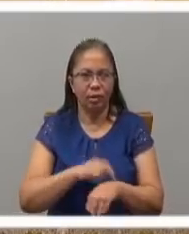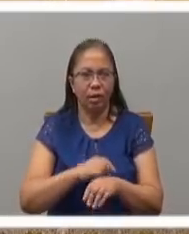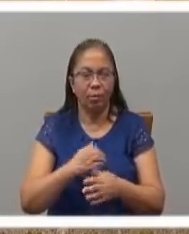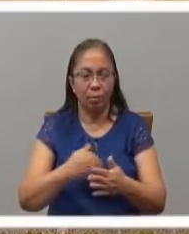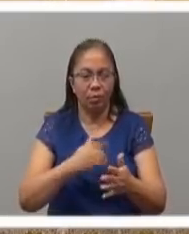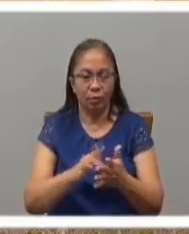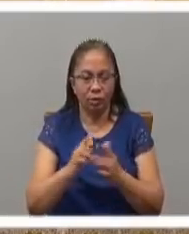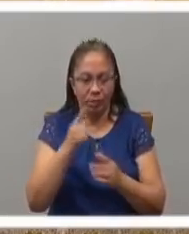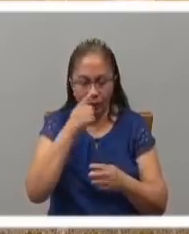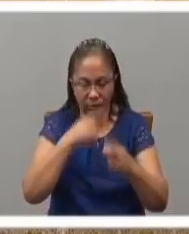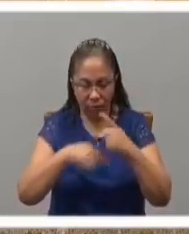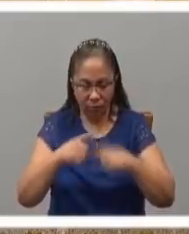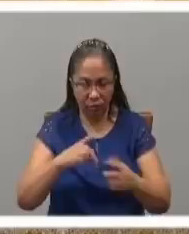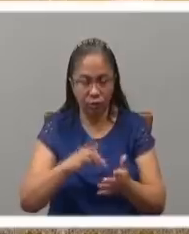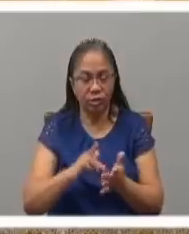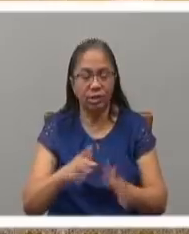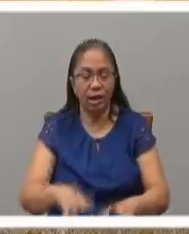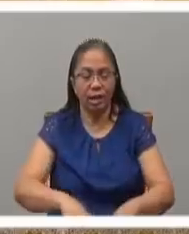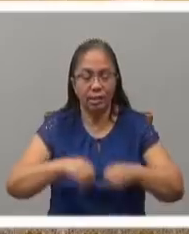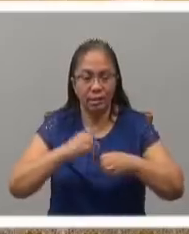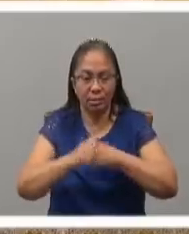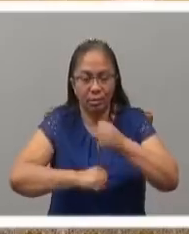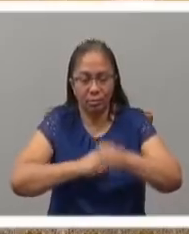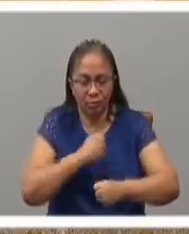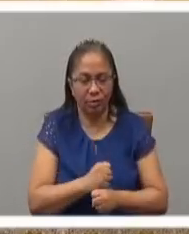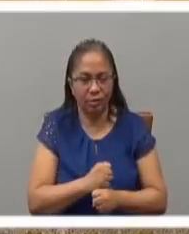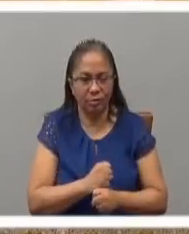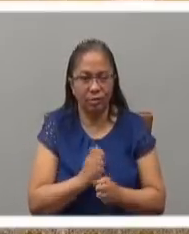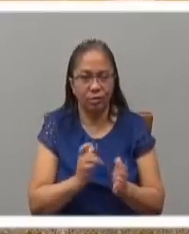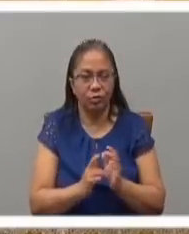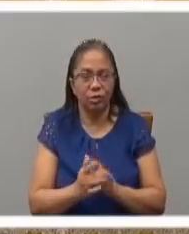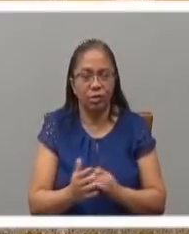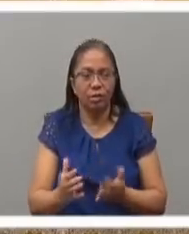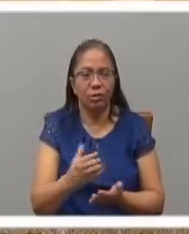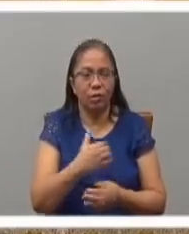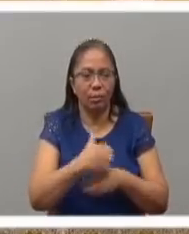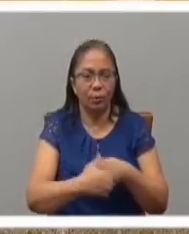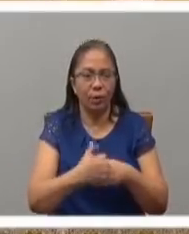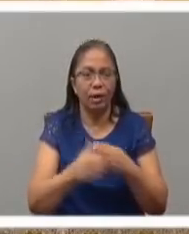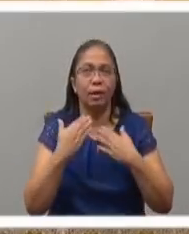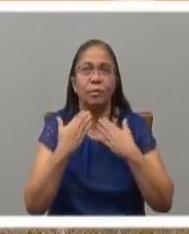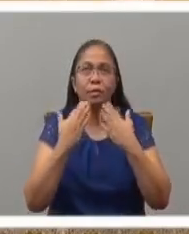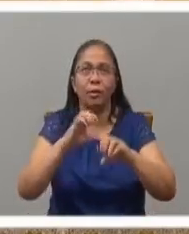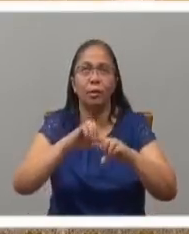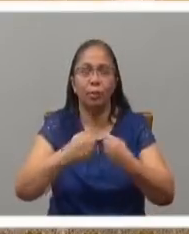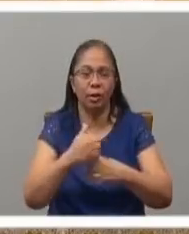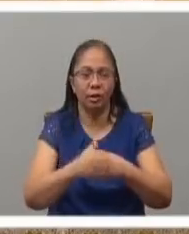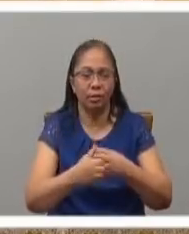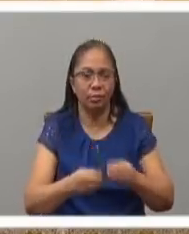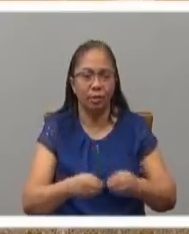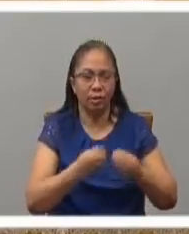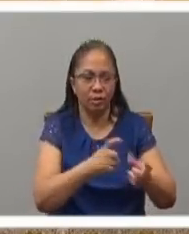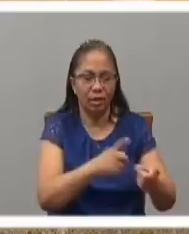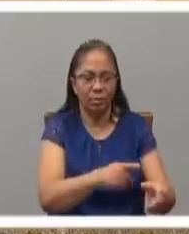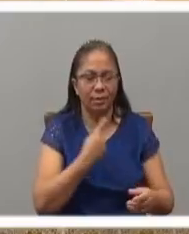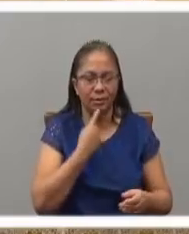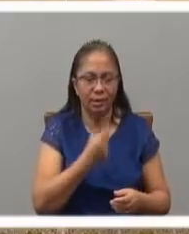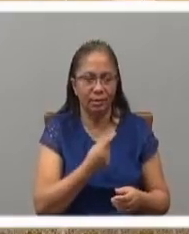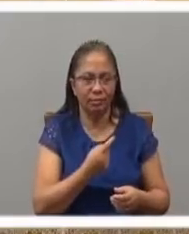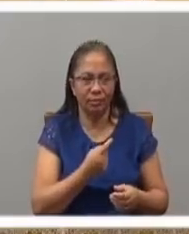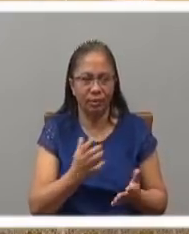was betrayed and entered willingly into his passion, he took bread and, giving thanks, broke it and gave it to his disciples,